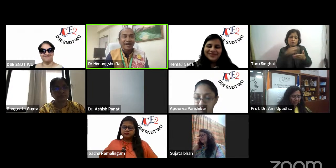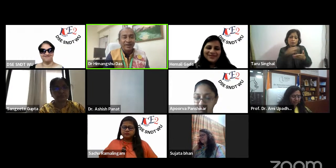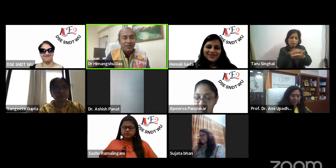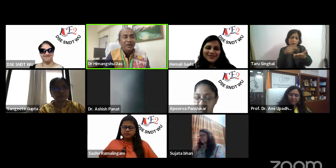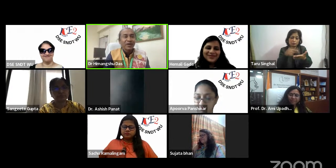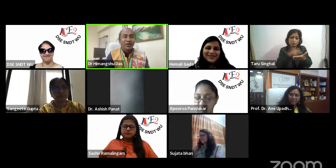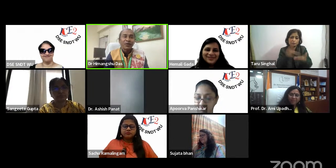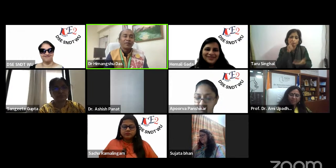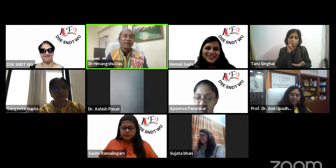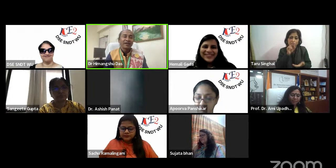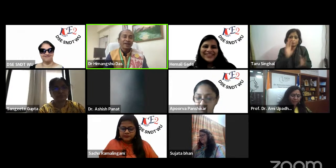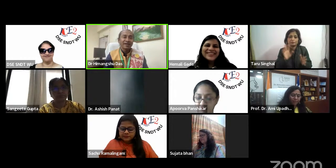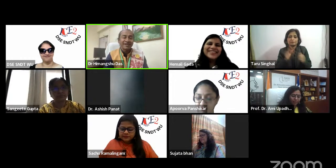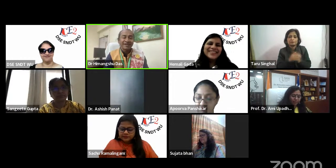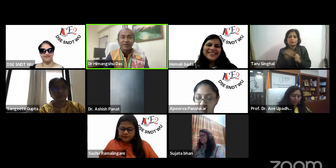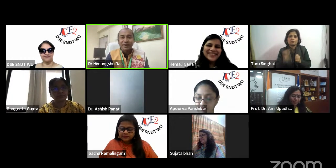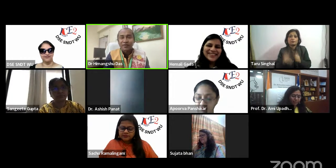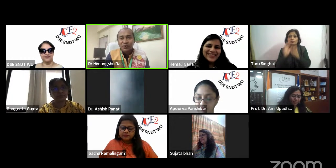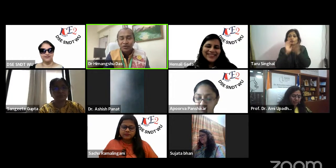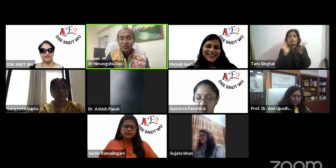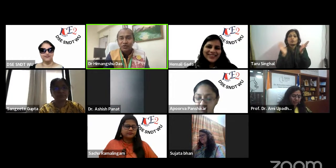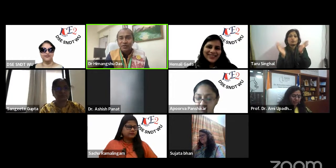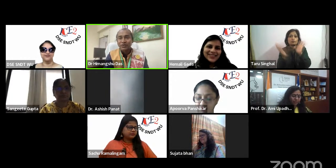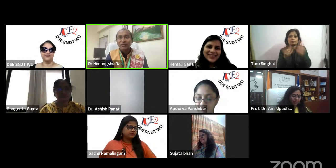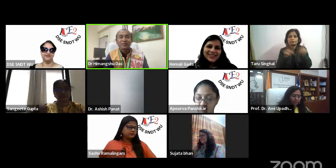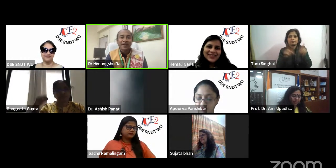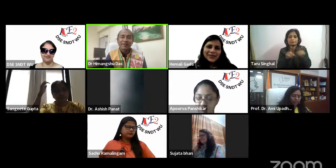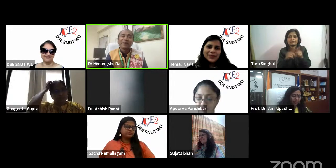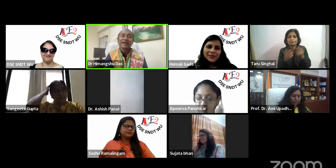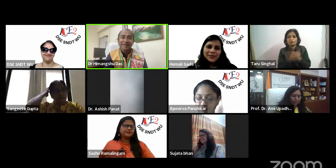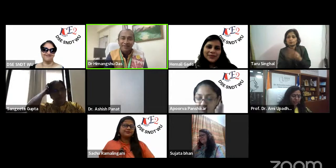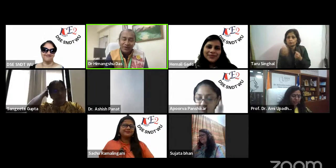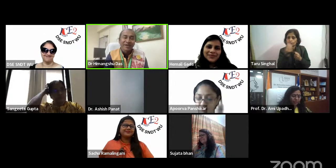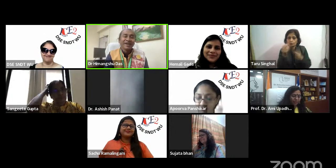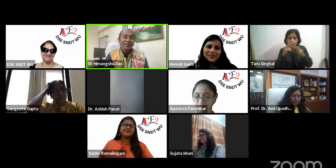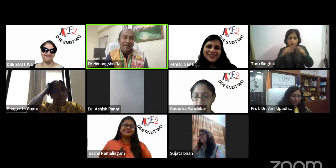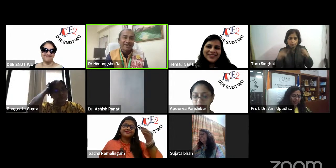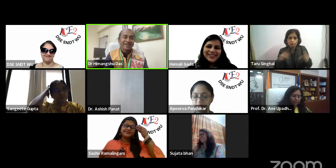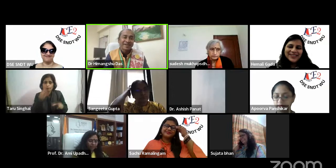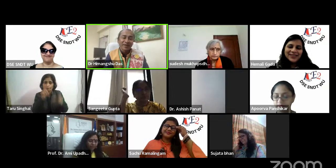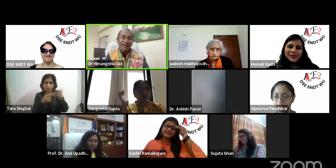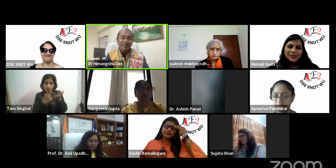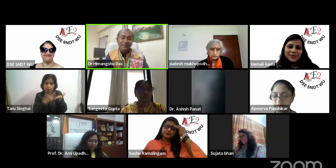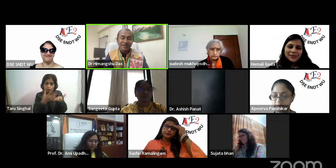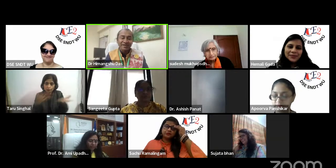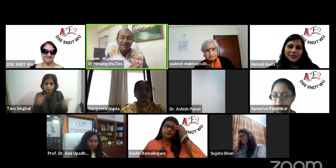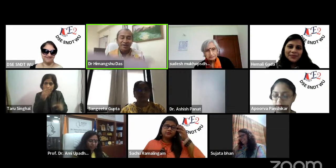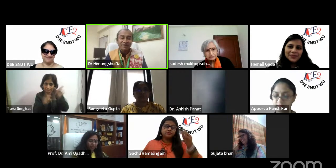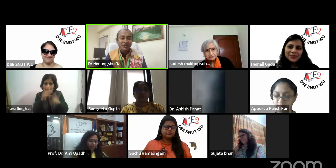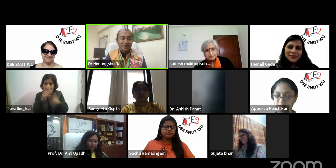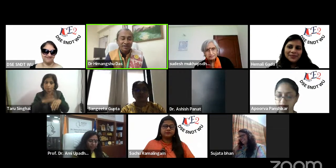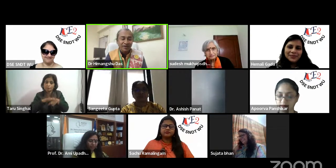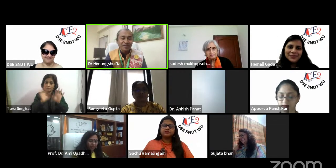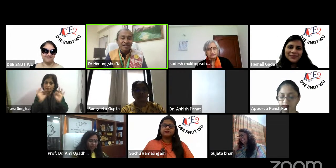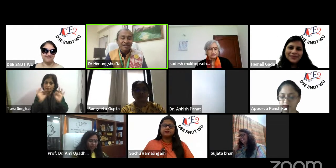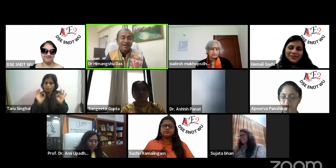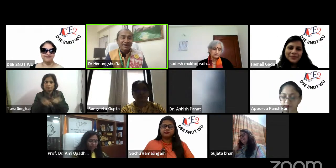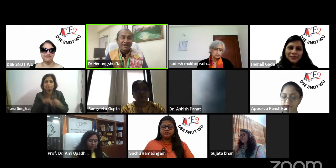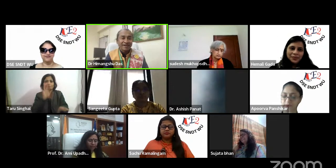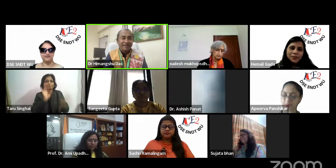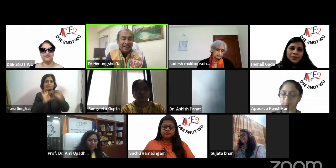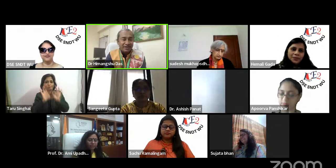can only tell you globally, I think there are very few resource persons which may have been left out by this team of experts that we have chosen